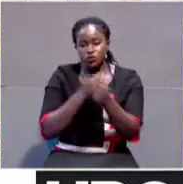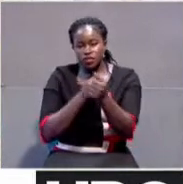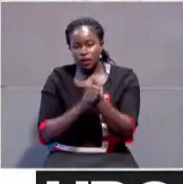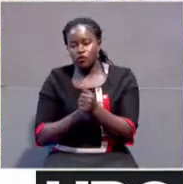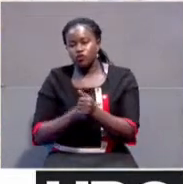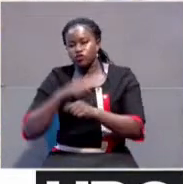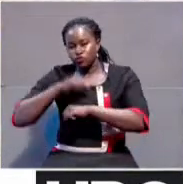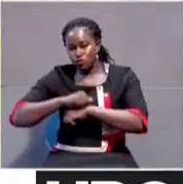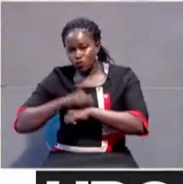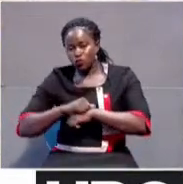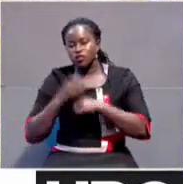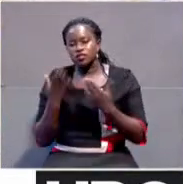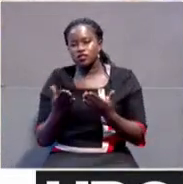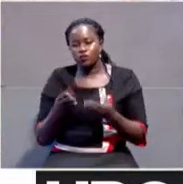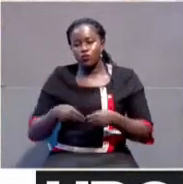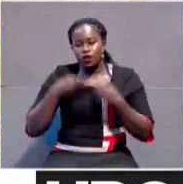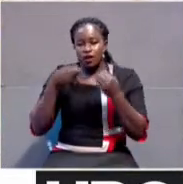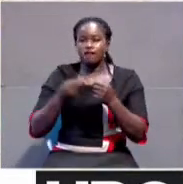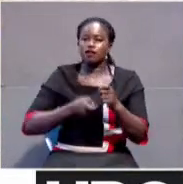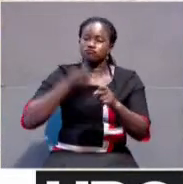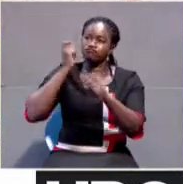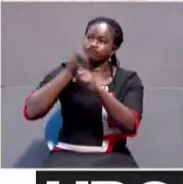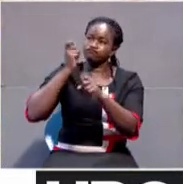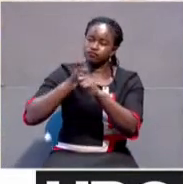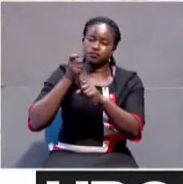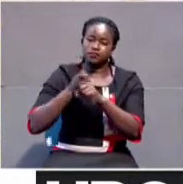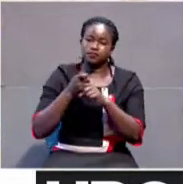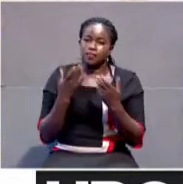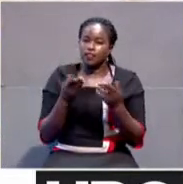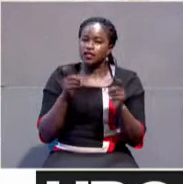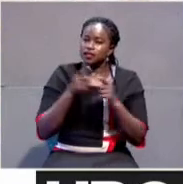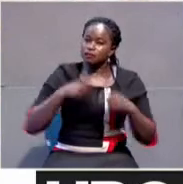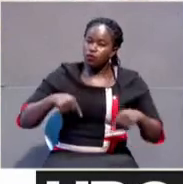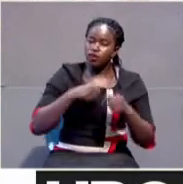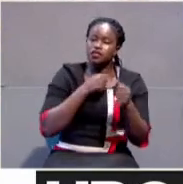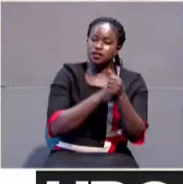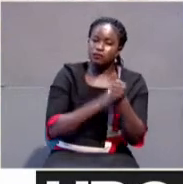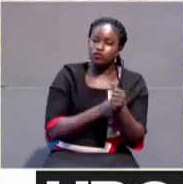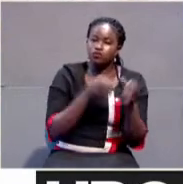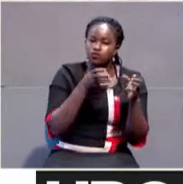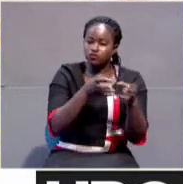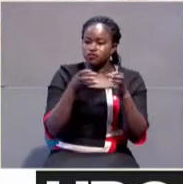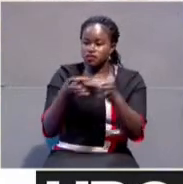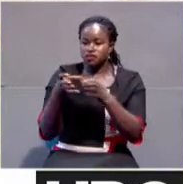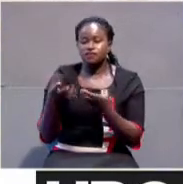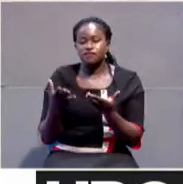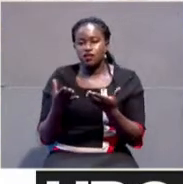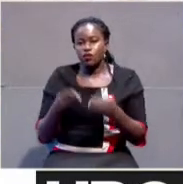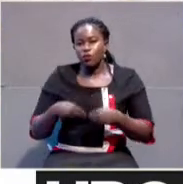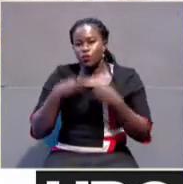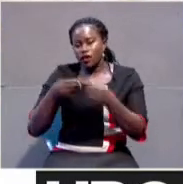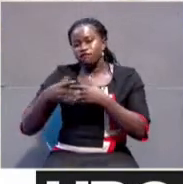schools with iron sheets. We support groups with machines, tailoring